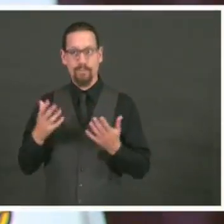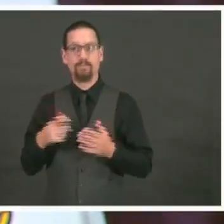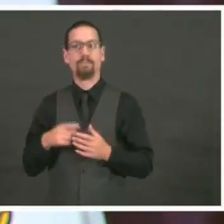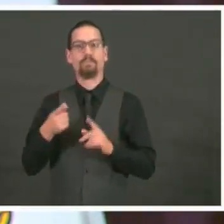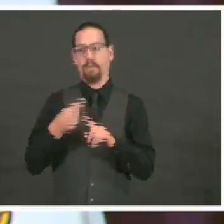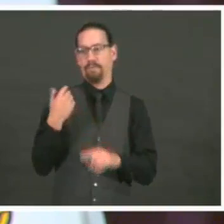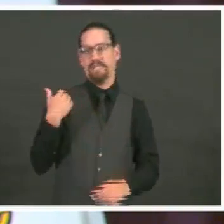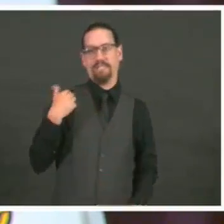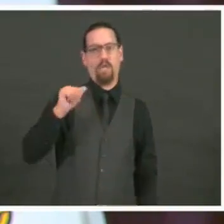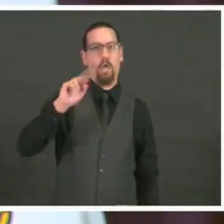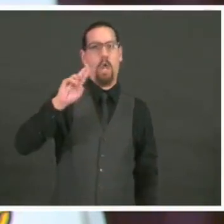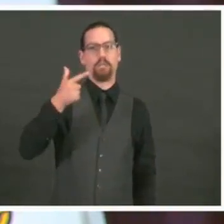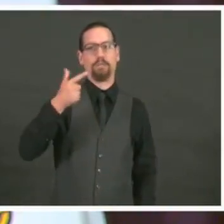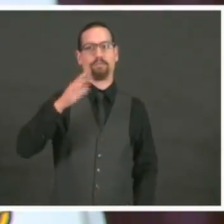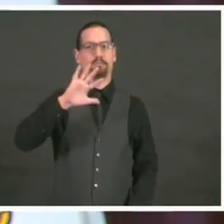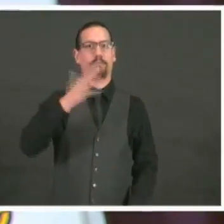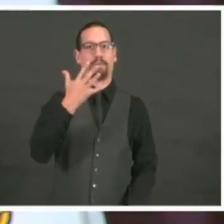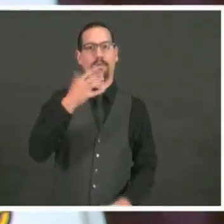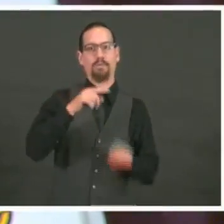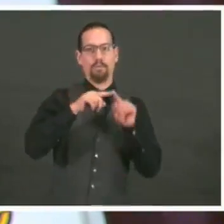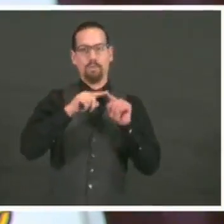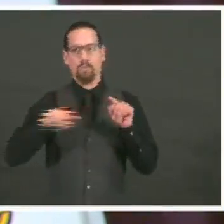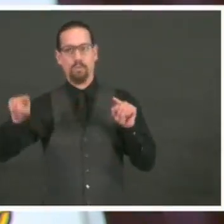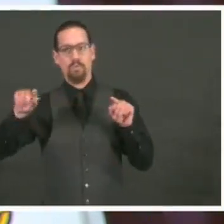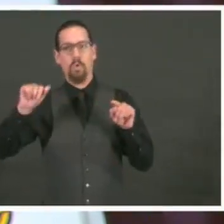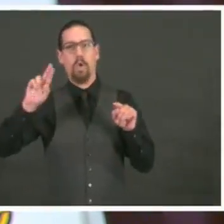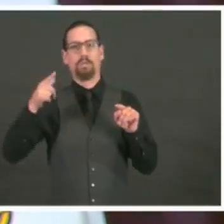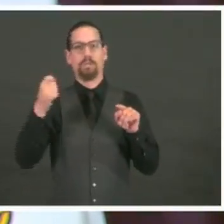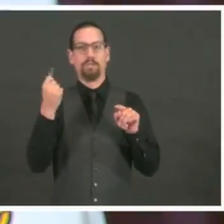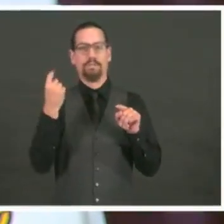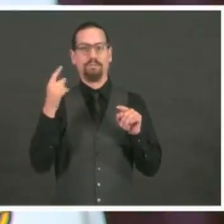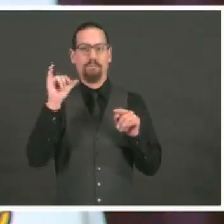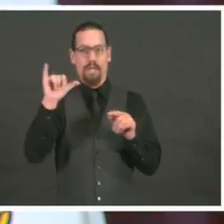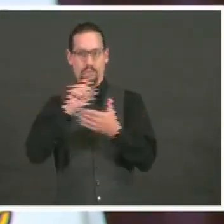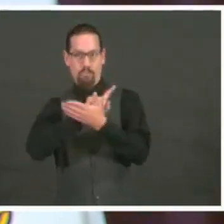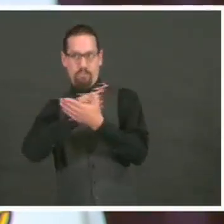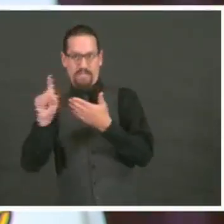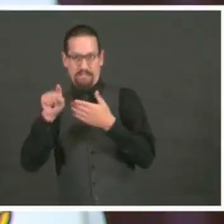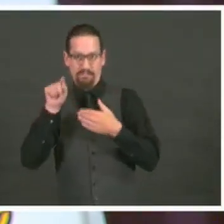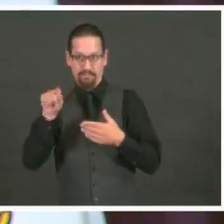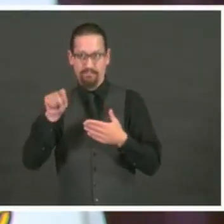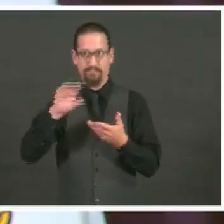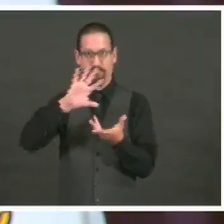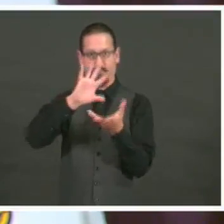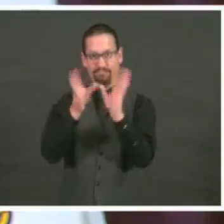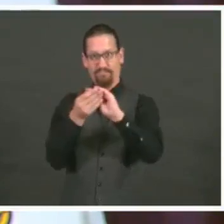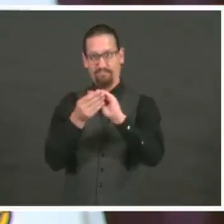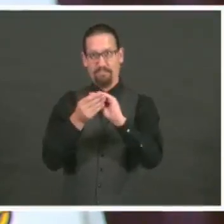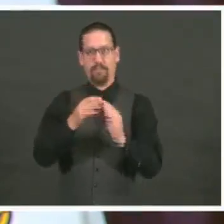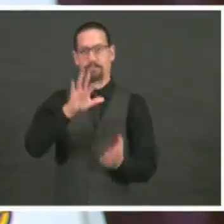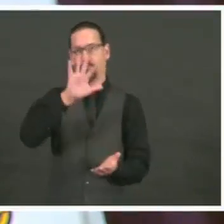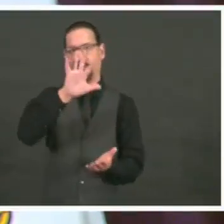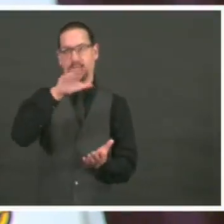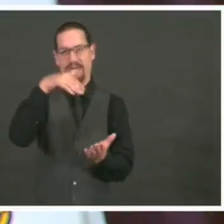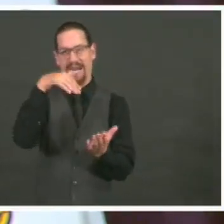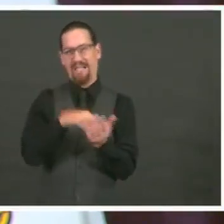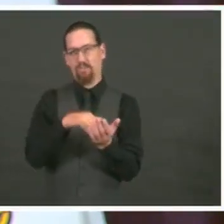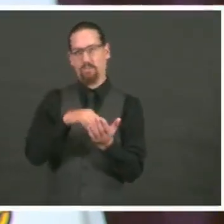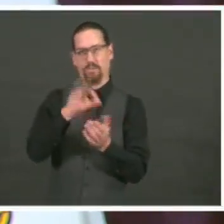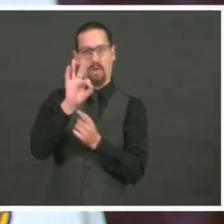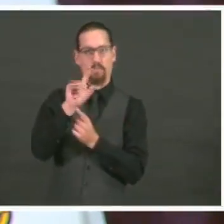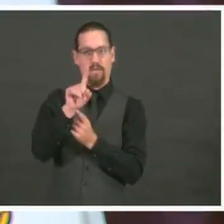August 11th, where we had 591 new cases. During that time, 40 percent of our cases were